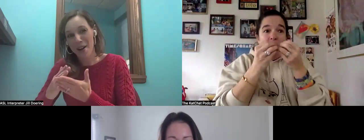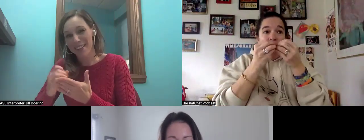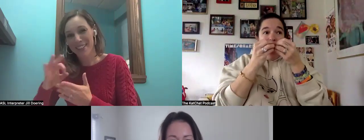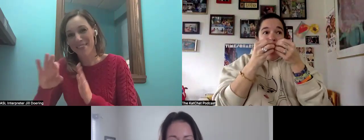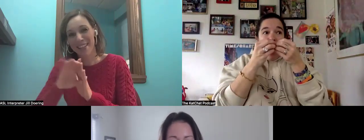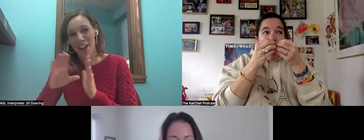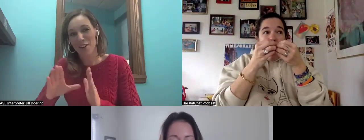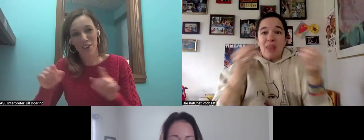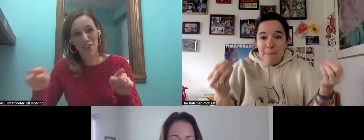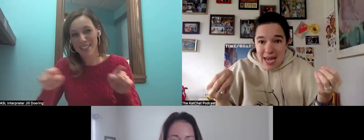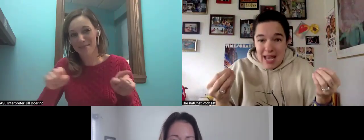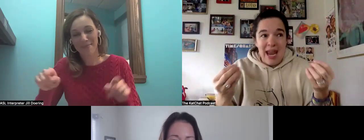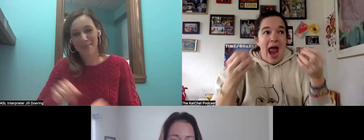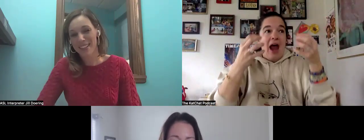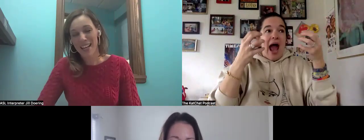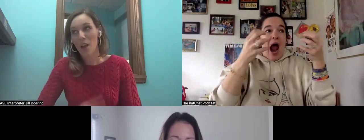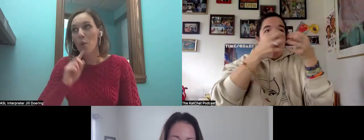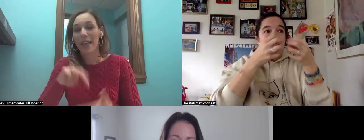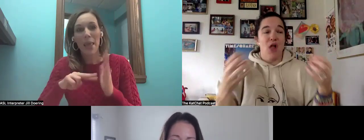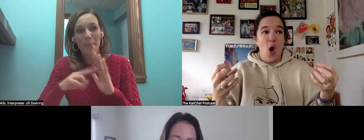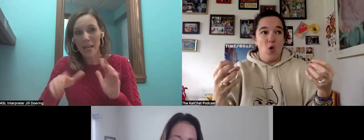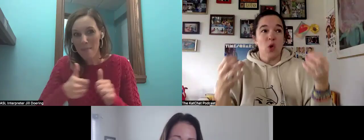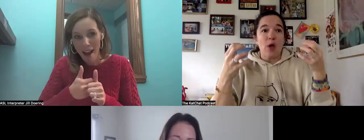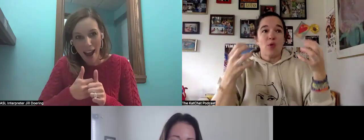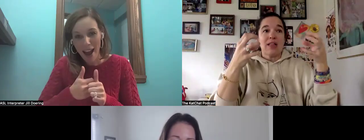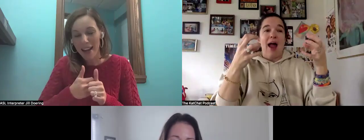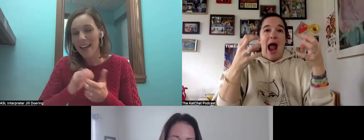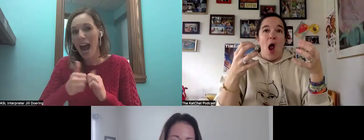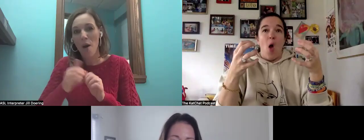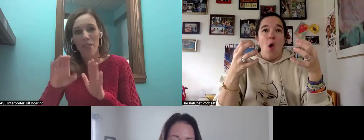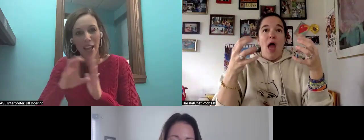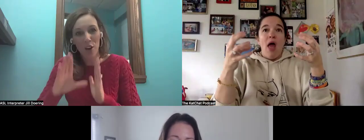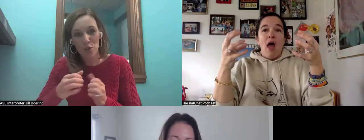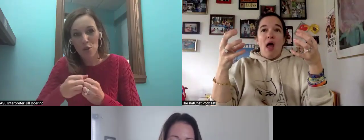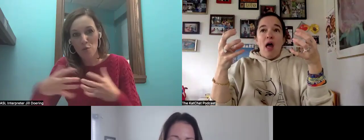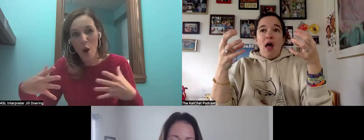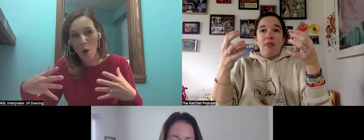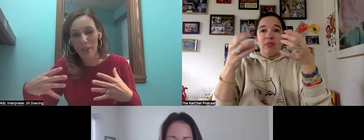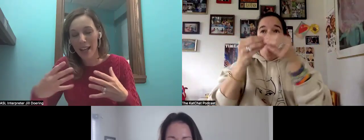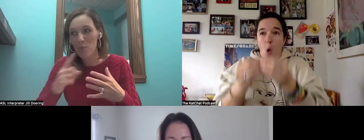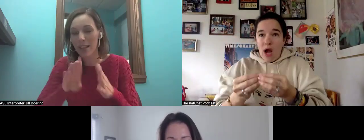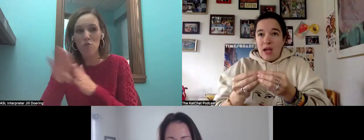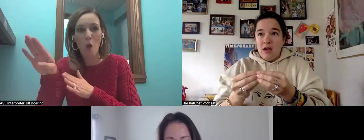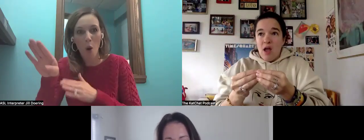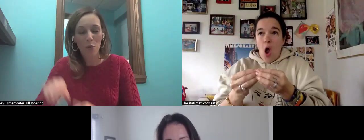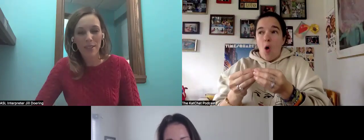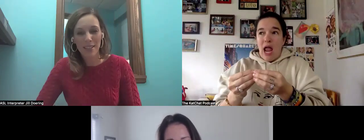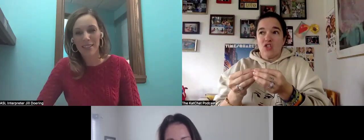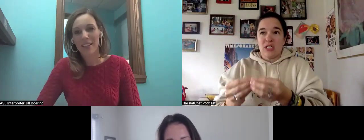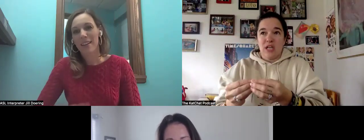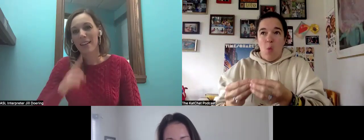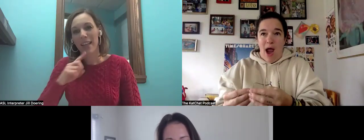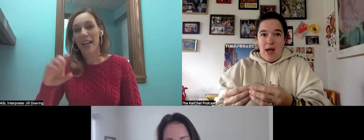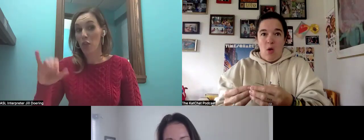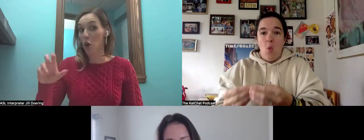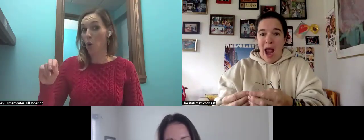because of the meaning and how it flows. So I really like how the coin. Okay,